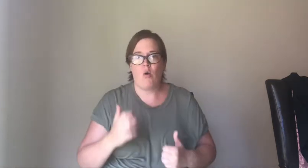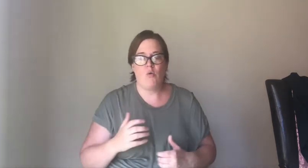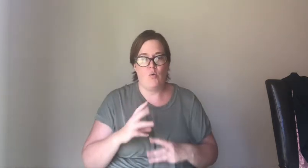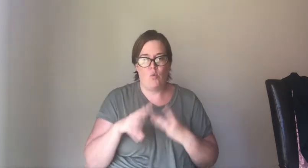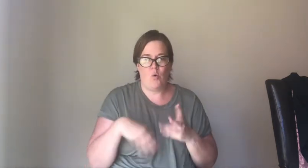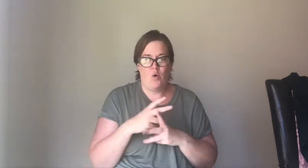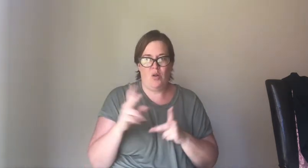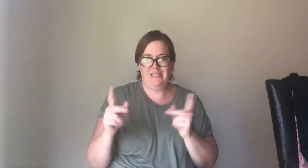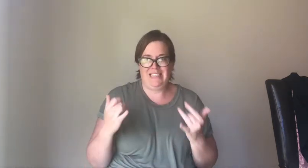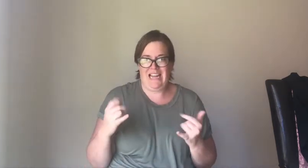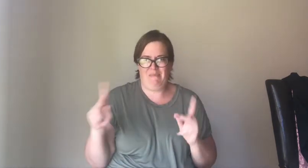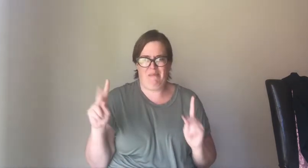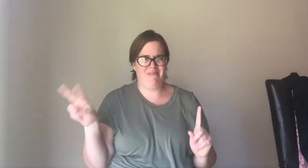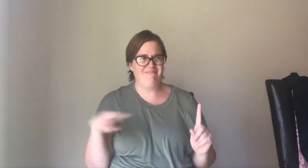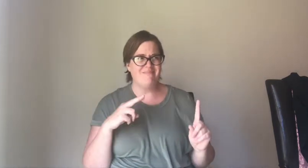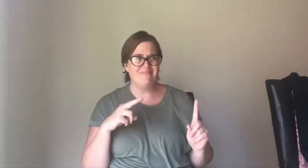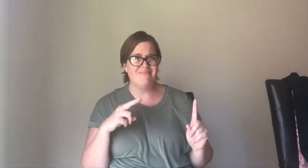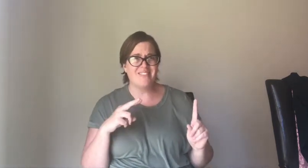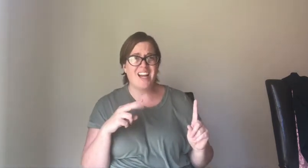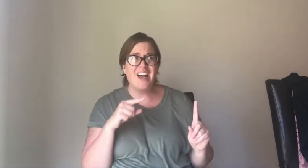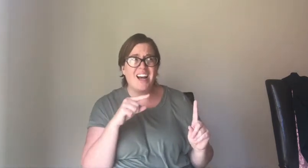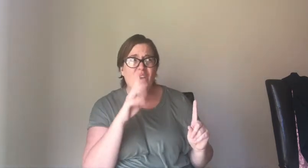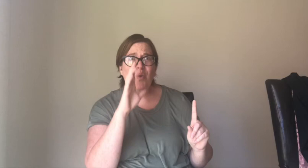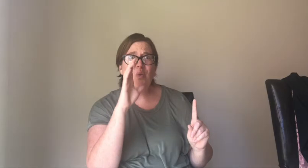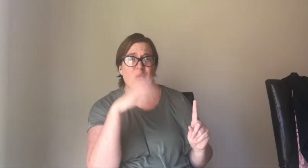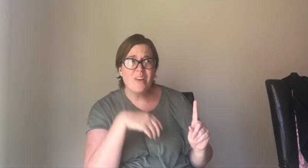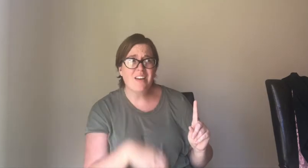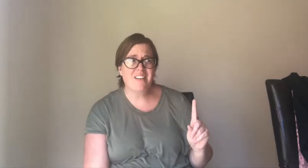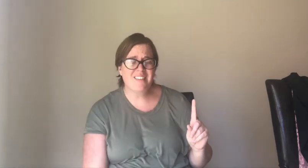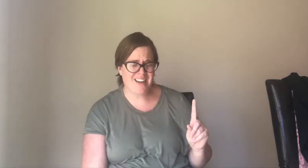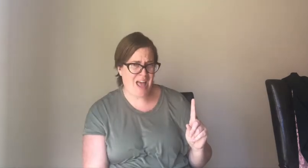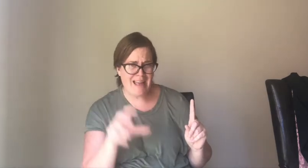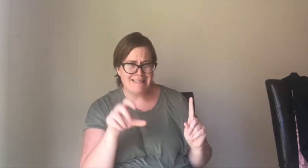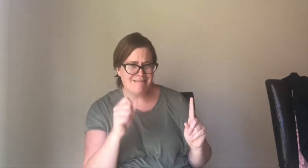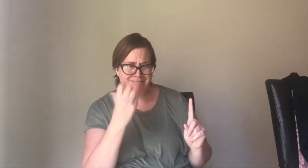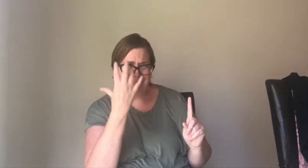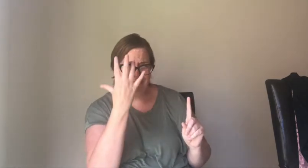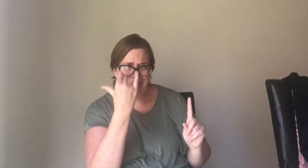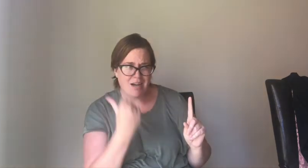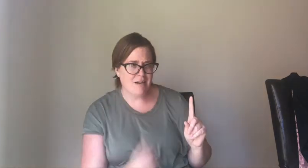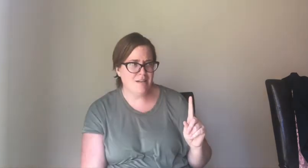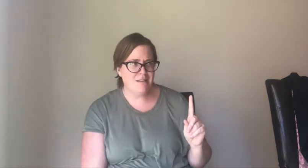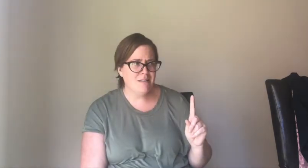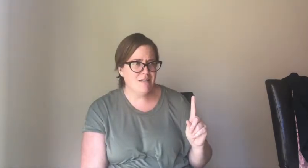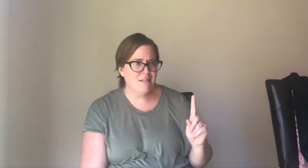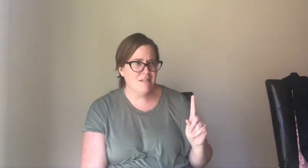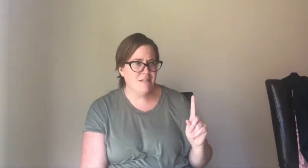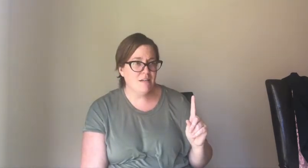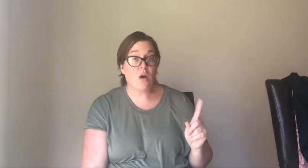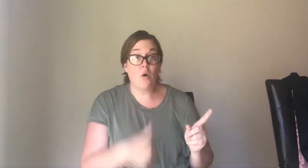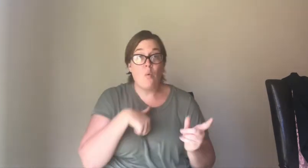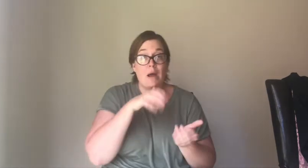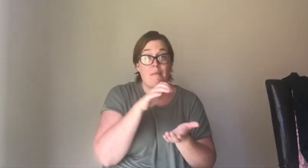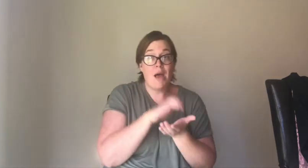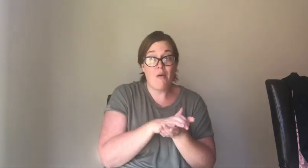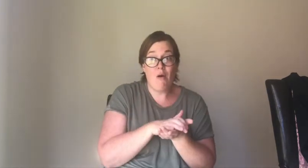something. We've encountered something, and it's left us changed forever.